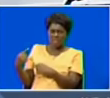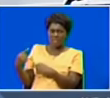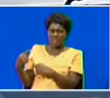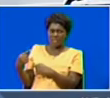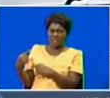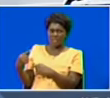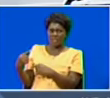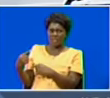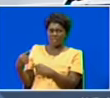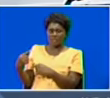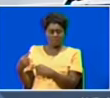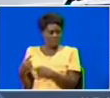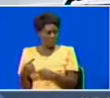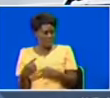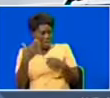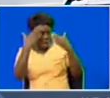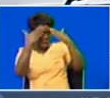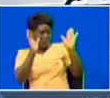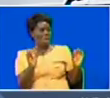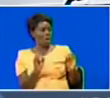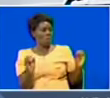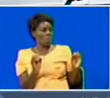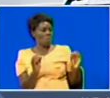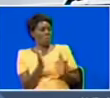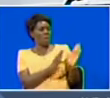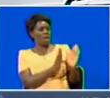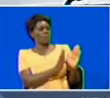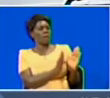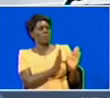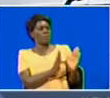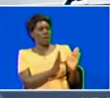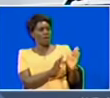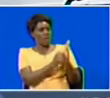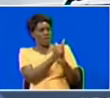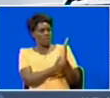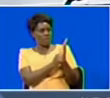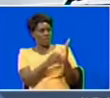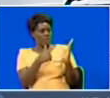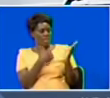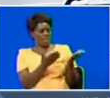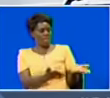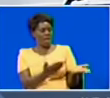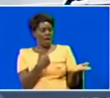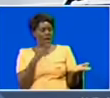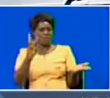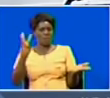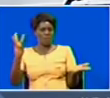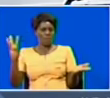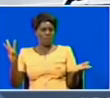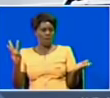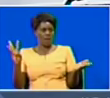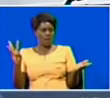him speak. Mm-hmm. I don't know what his plan for Starehe are. I don't know. I haven't seen his manifesto. Mine is available on my website, on my timeline.